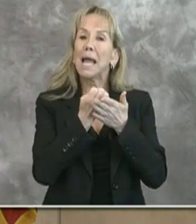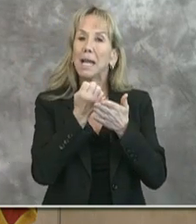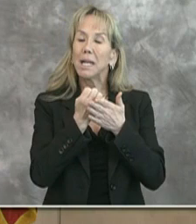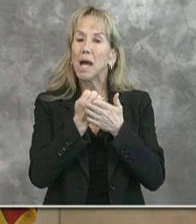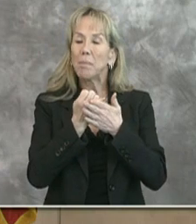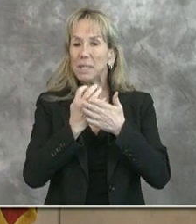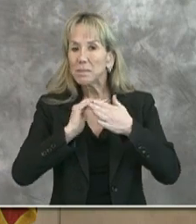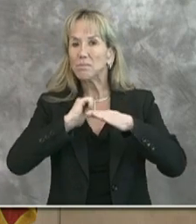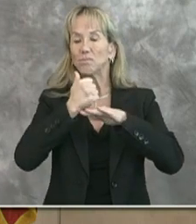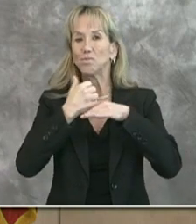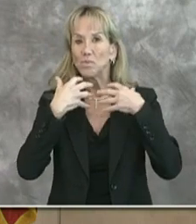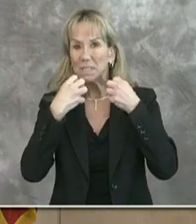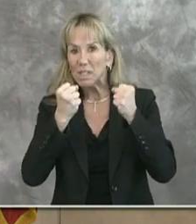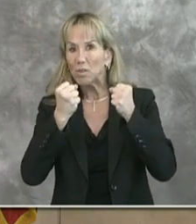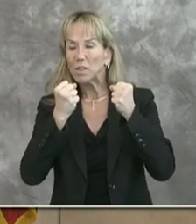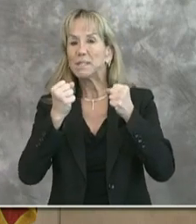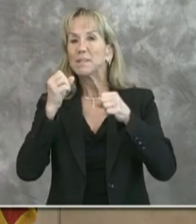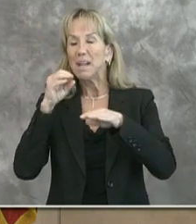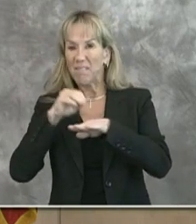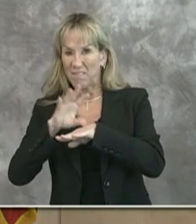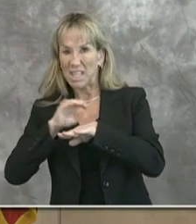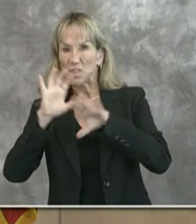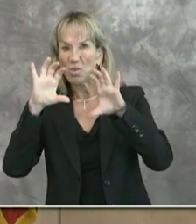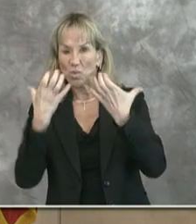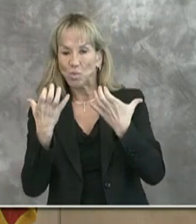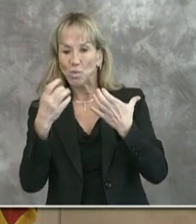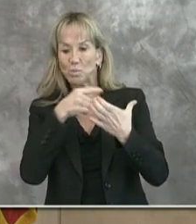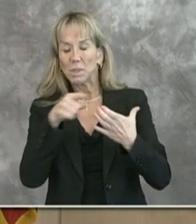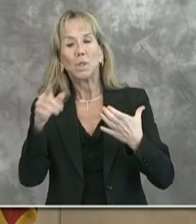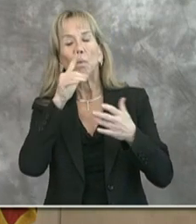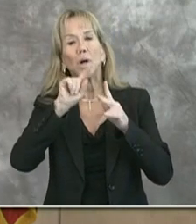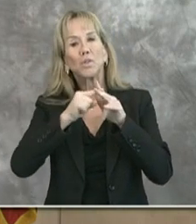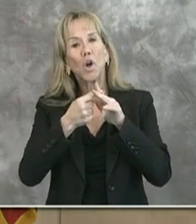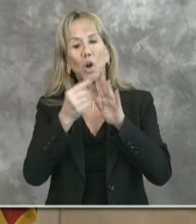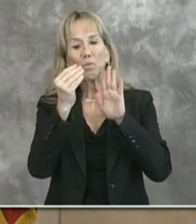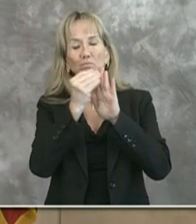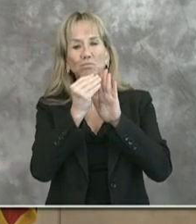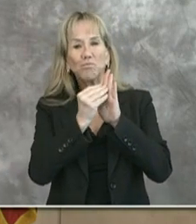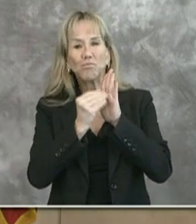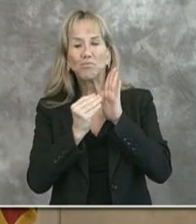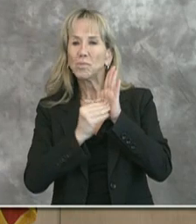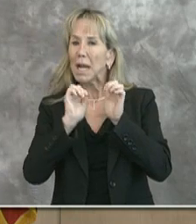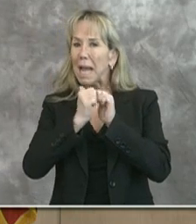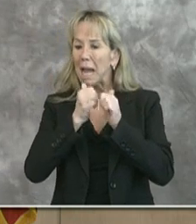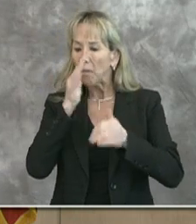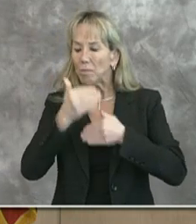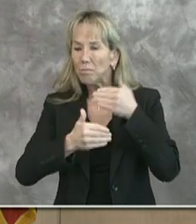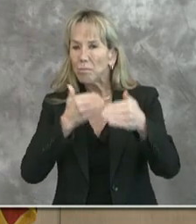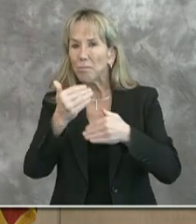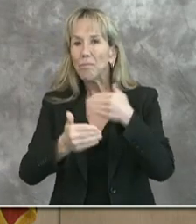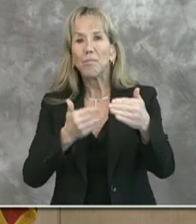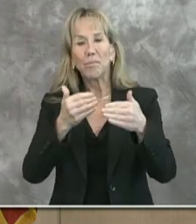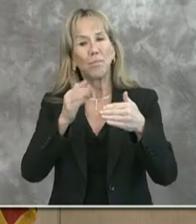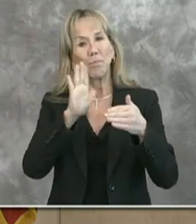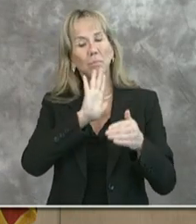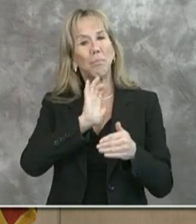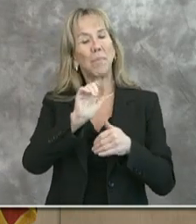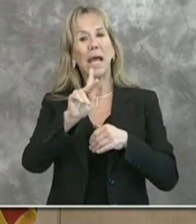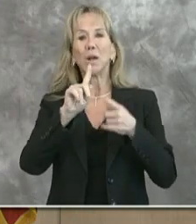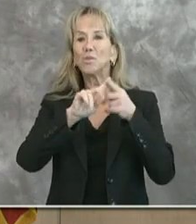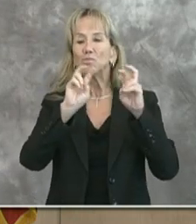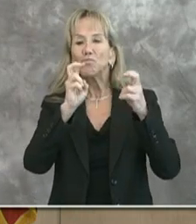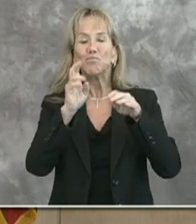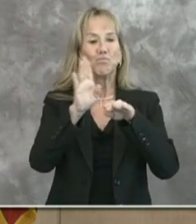begin laying out the steps on the road to recovery. This will be a regional group that will have representation from businesses